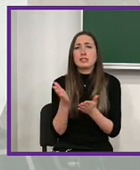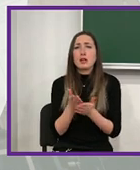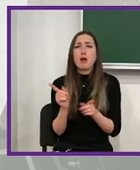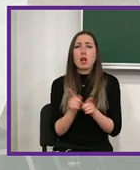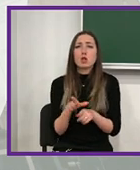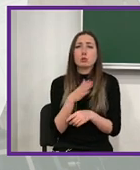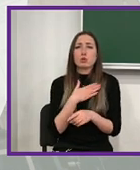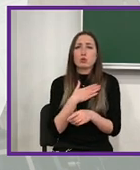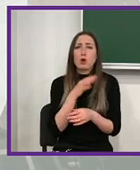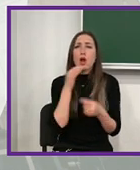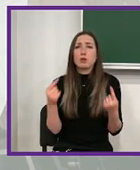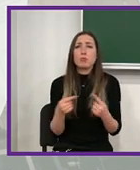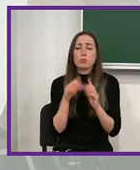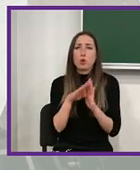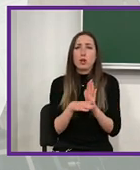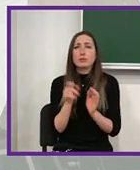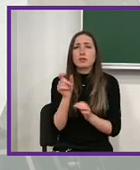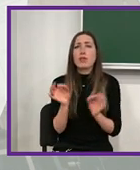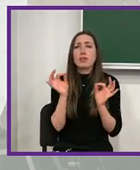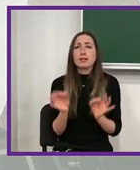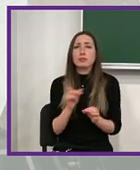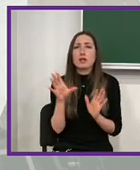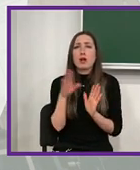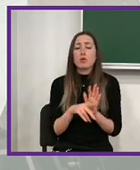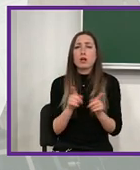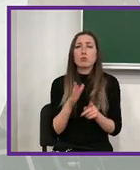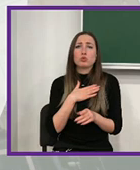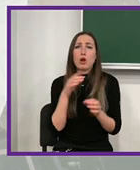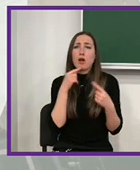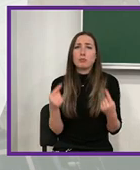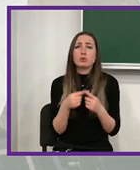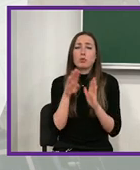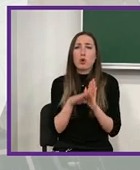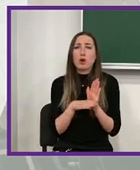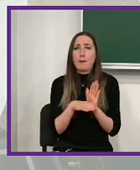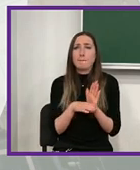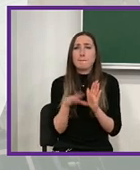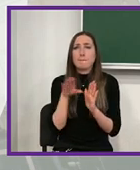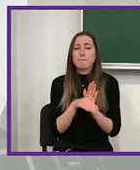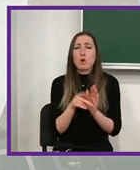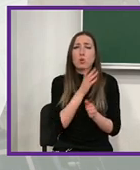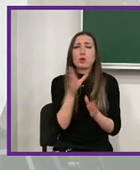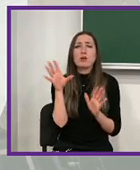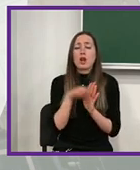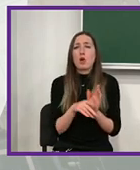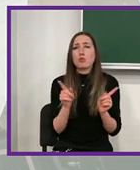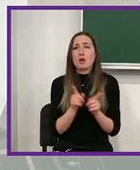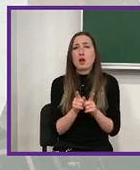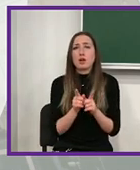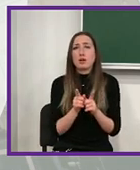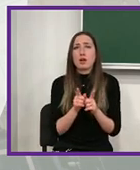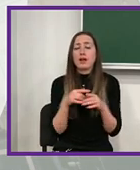is integrated into all the elements of our compliance program, which includes integrity due diligence and business partner